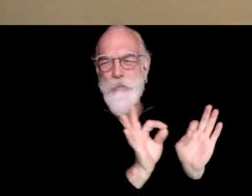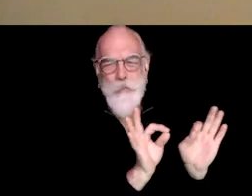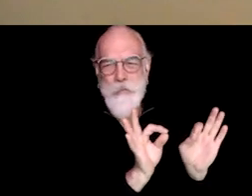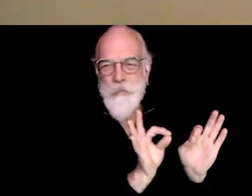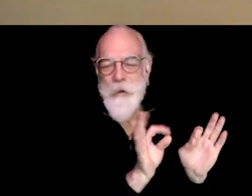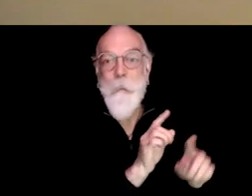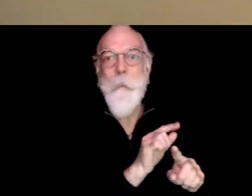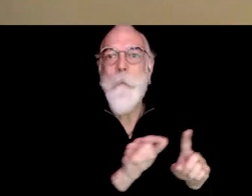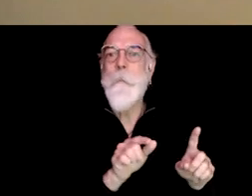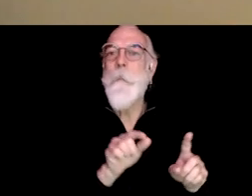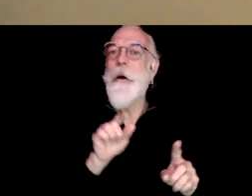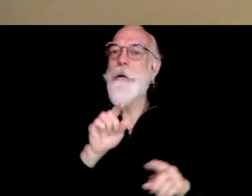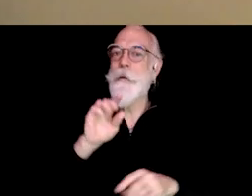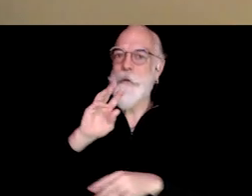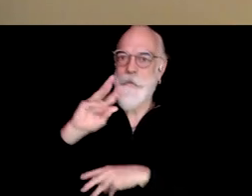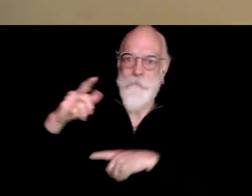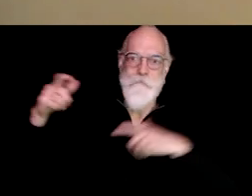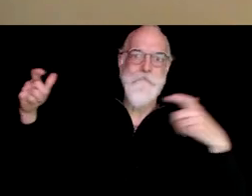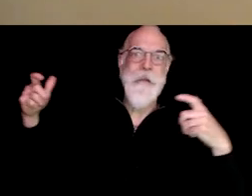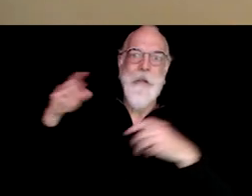world."